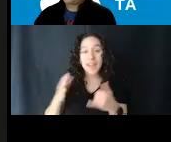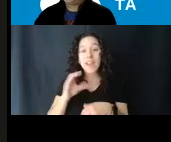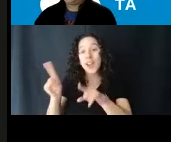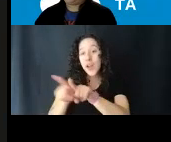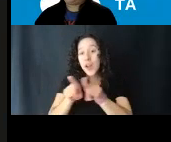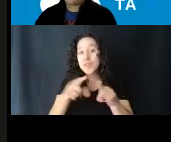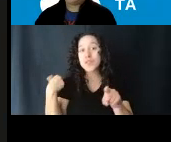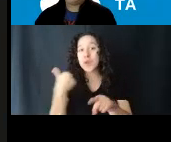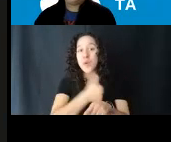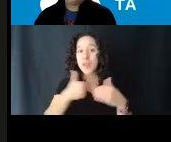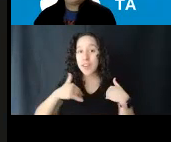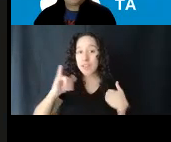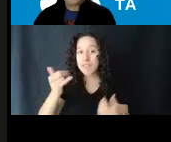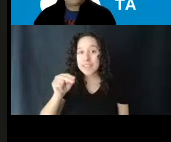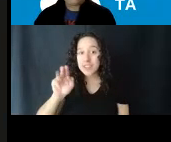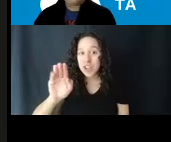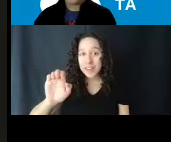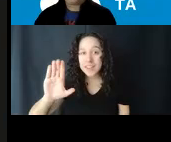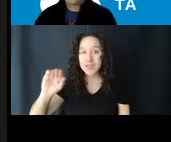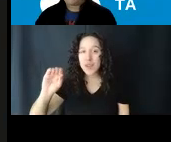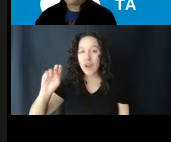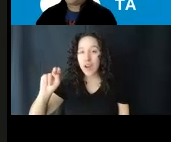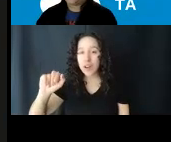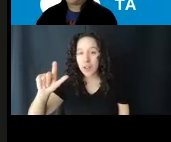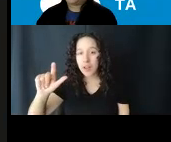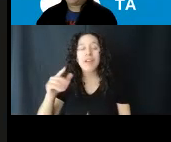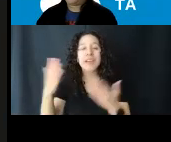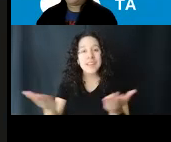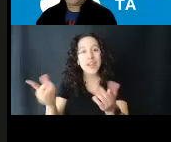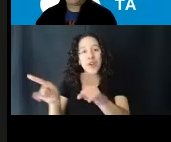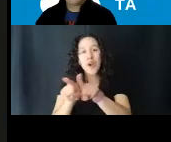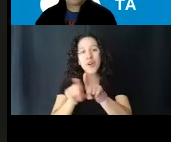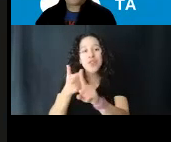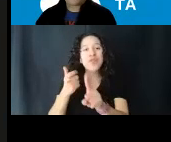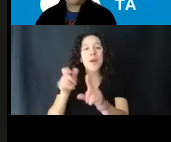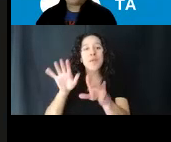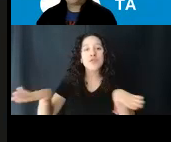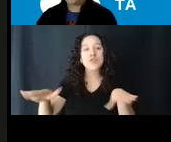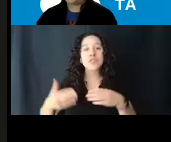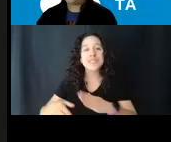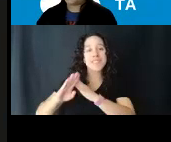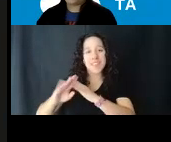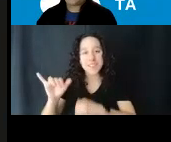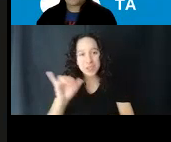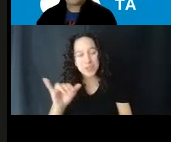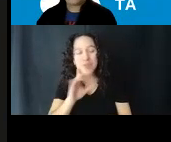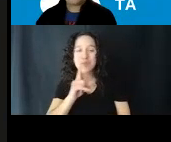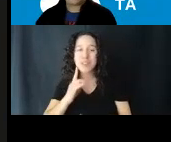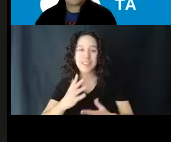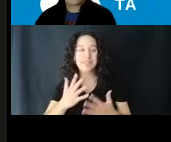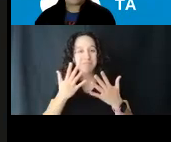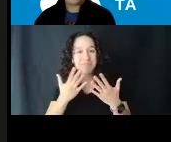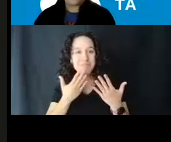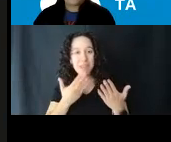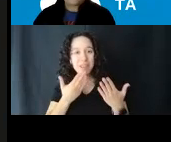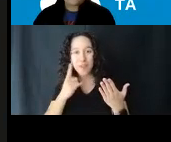Janice Canalen from the Children's Defense Fund here as well. So we're really fortunate to have her join us as well. So thank you so much for